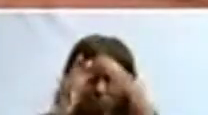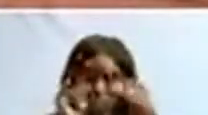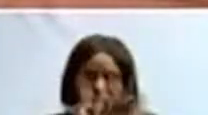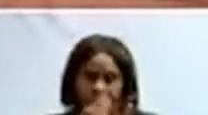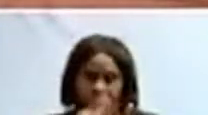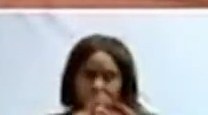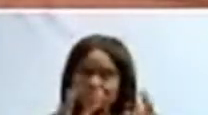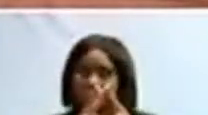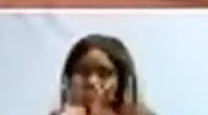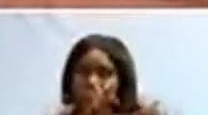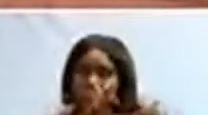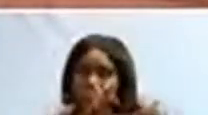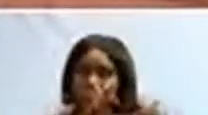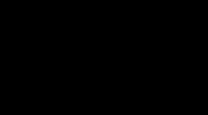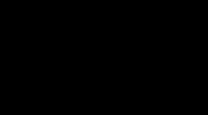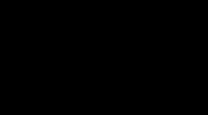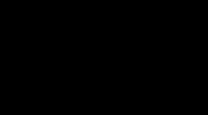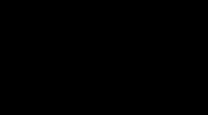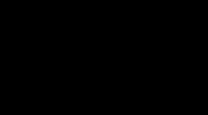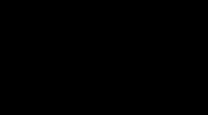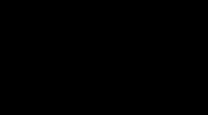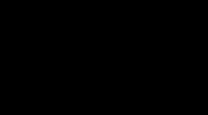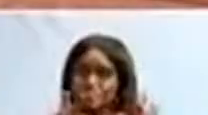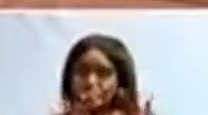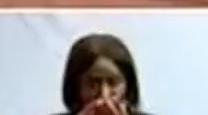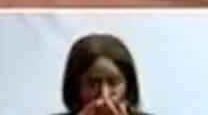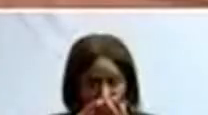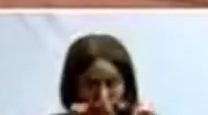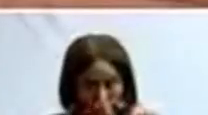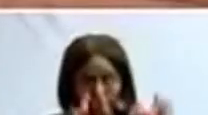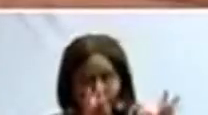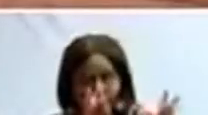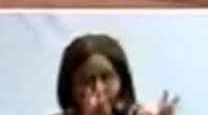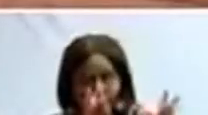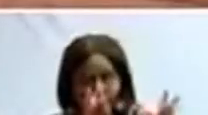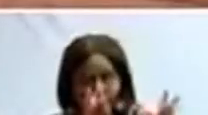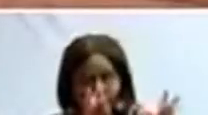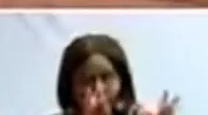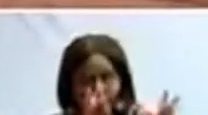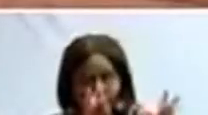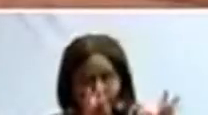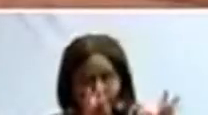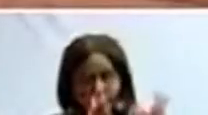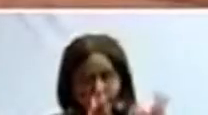That would be education purposes.